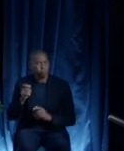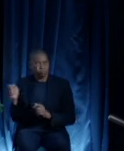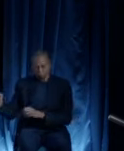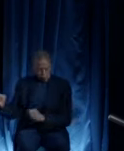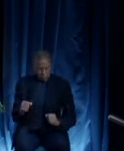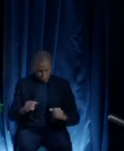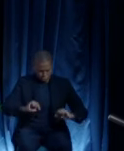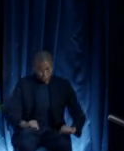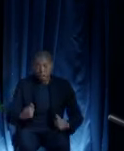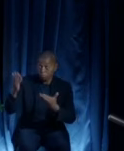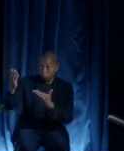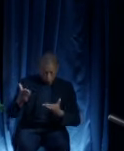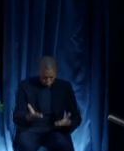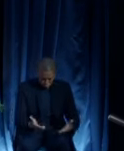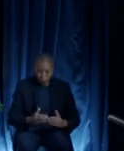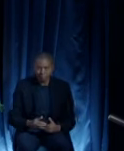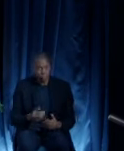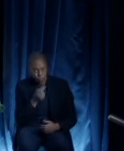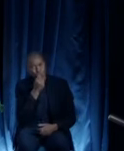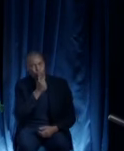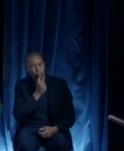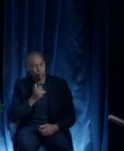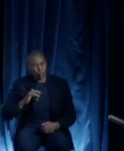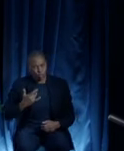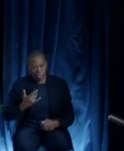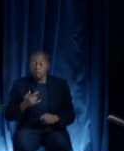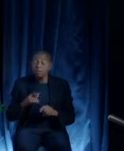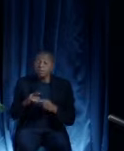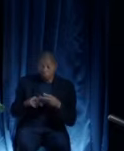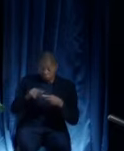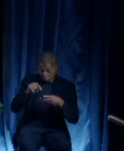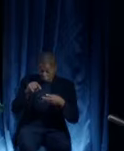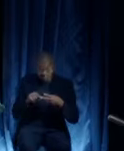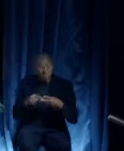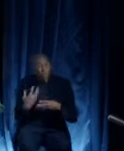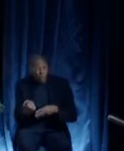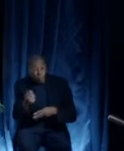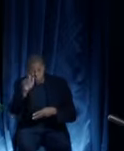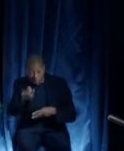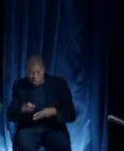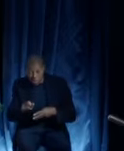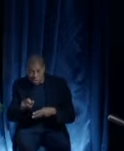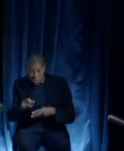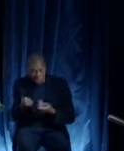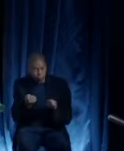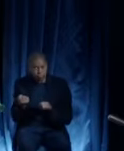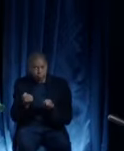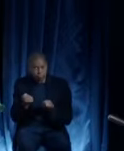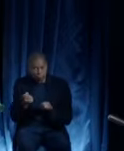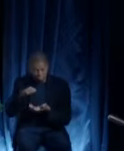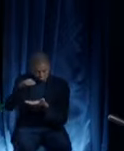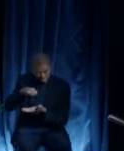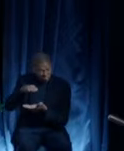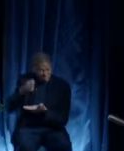So he's in charge of the king's private money in the chamber, basically. So it's a pretty important position. You would think it would